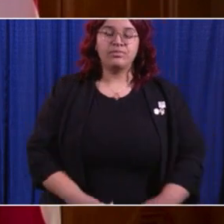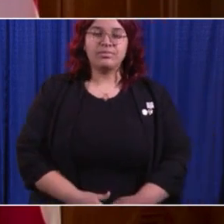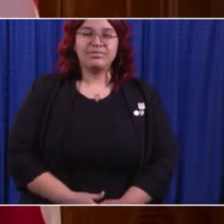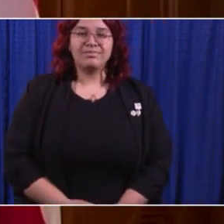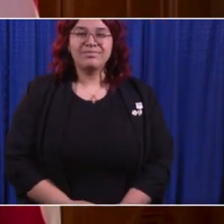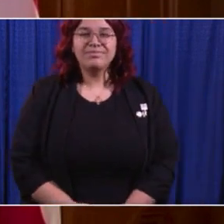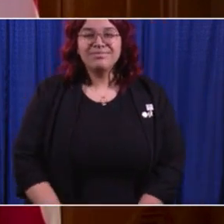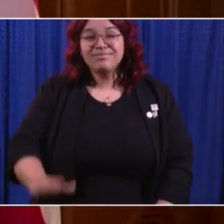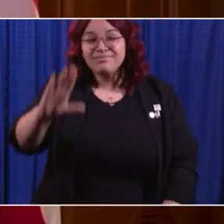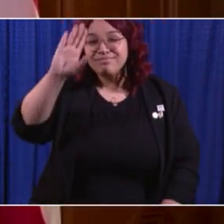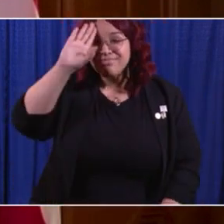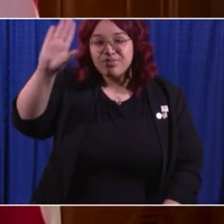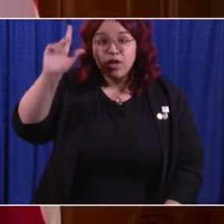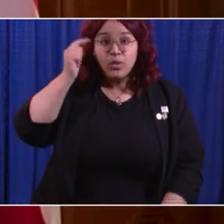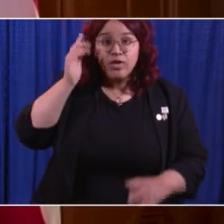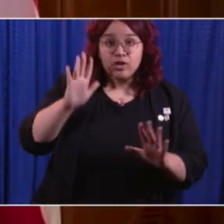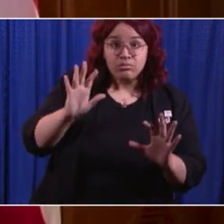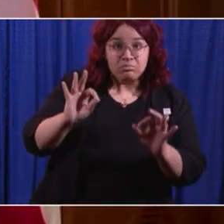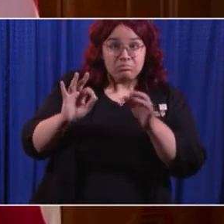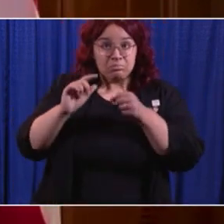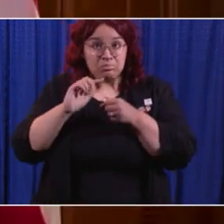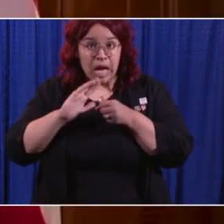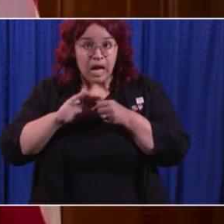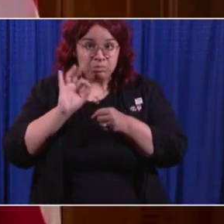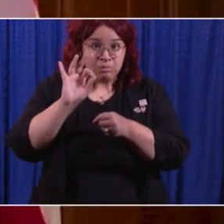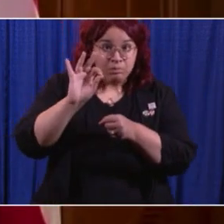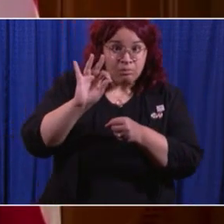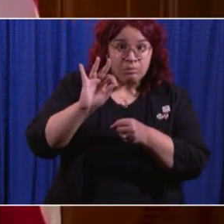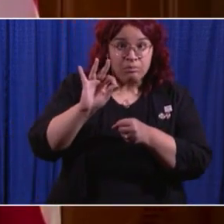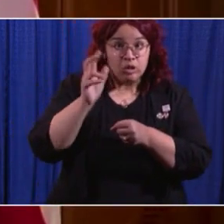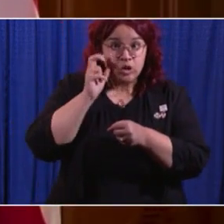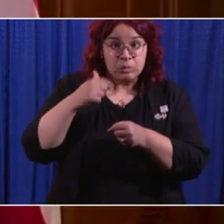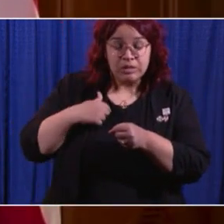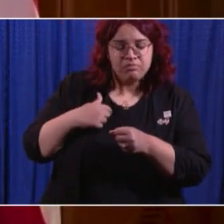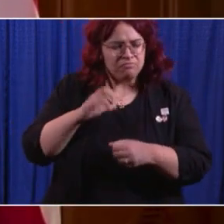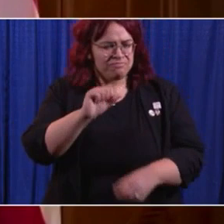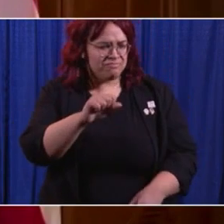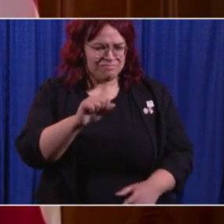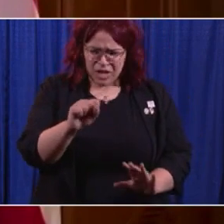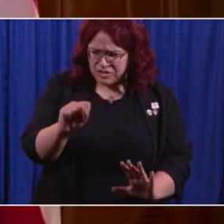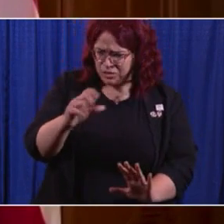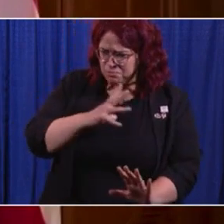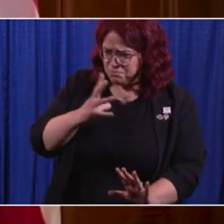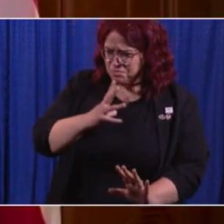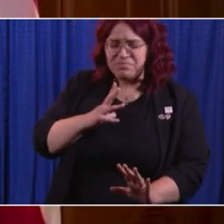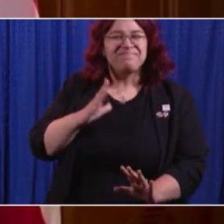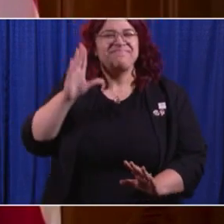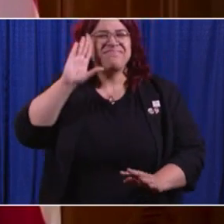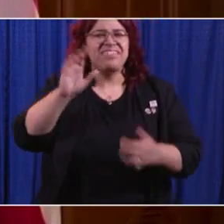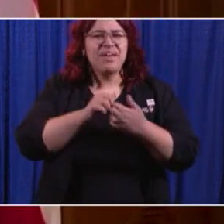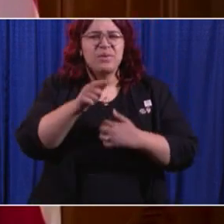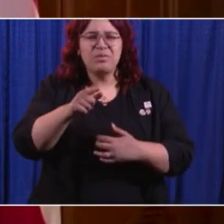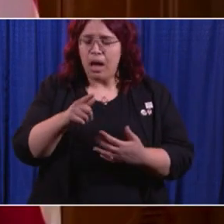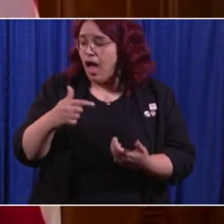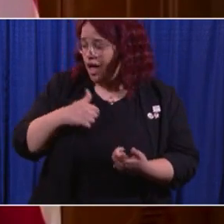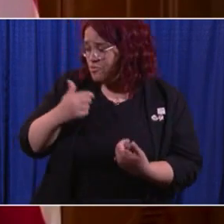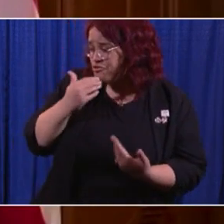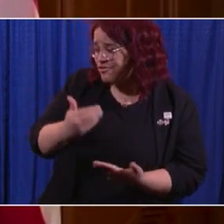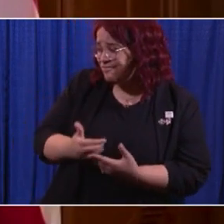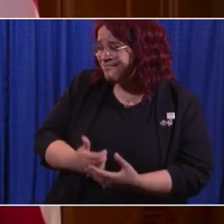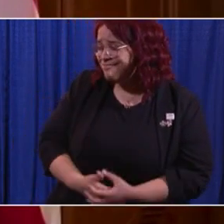Hello, Governor. Can you hear me? I can. Thank you. Hello. How are you, Governor? Good.